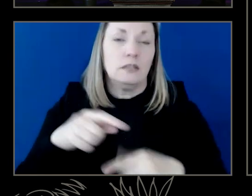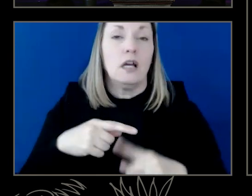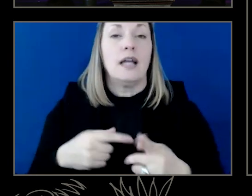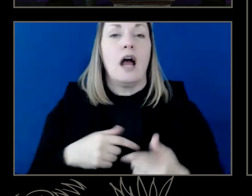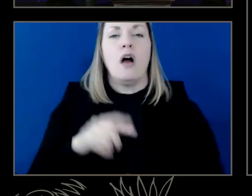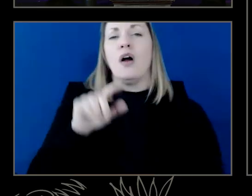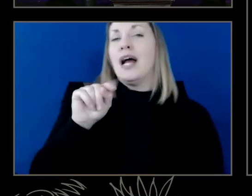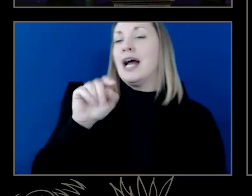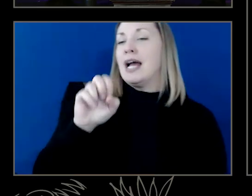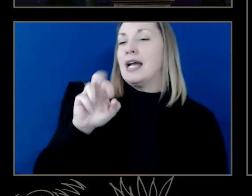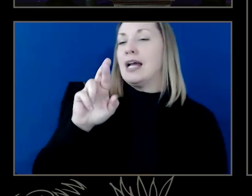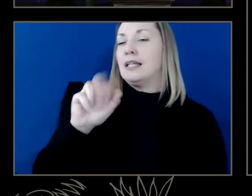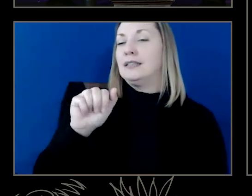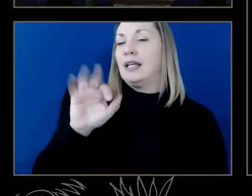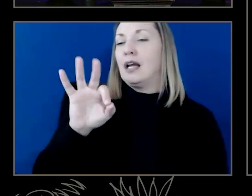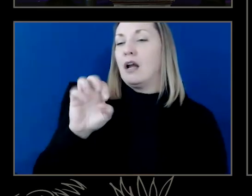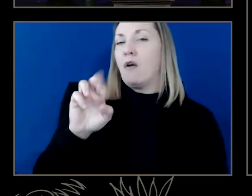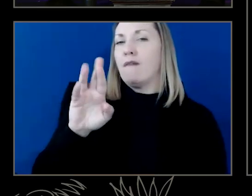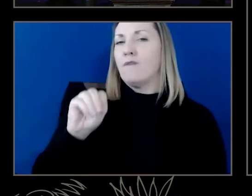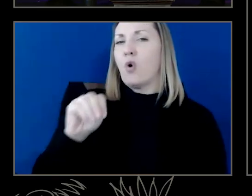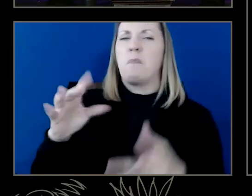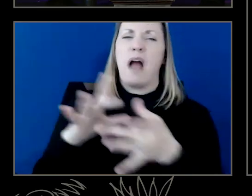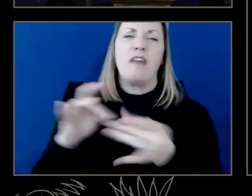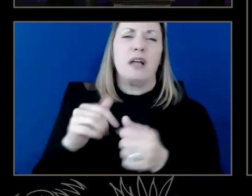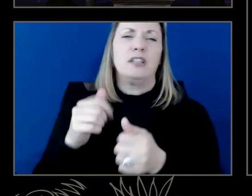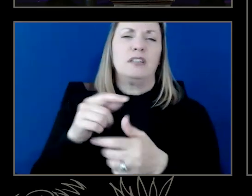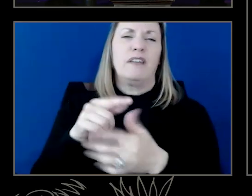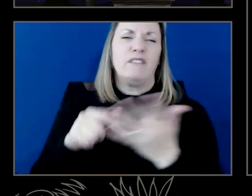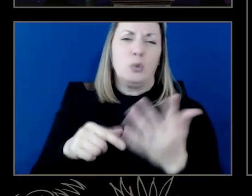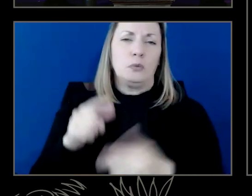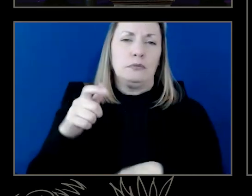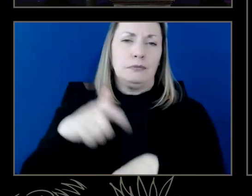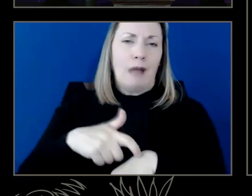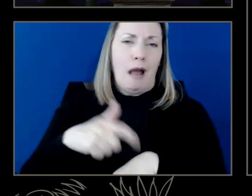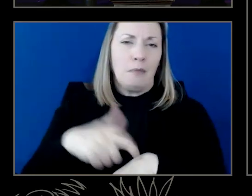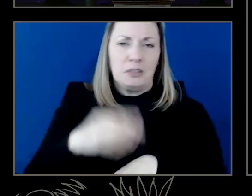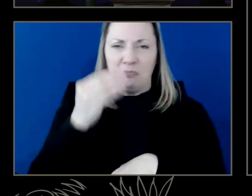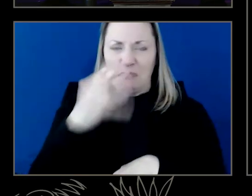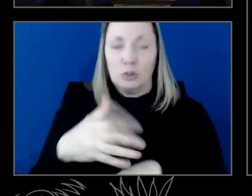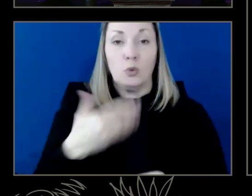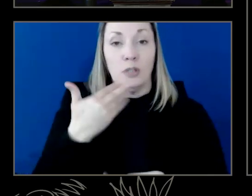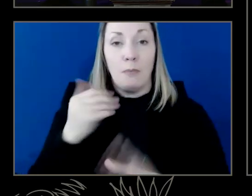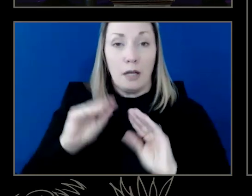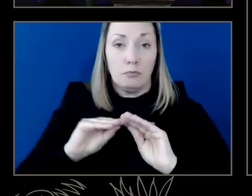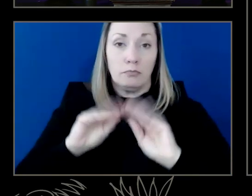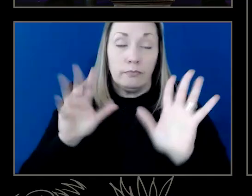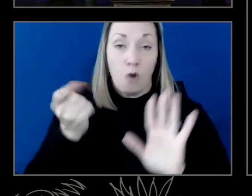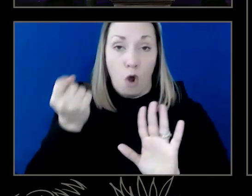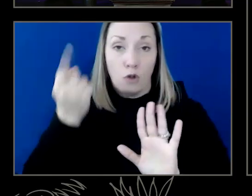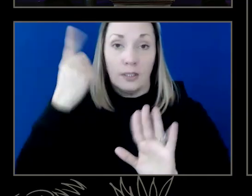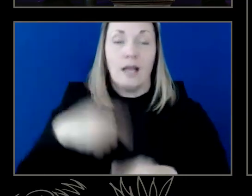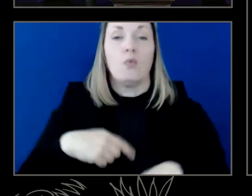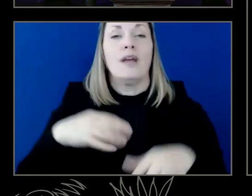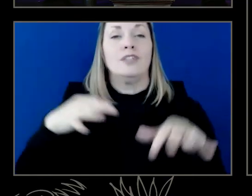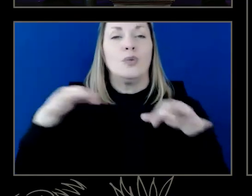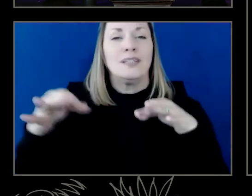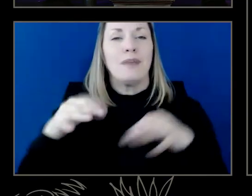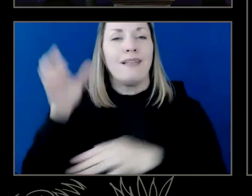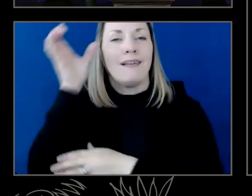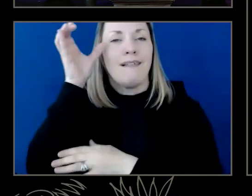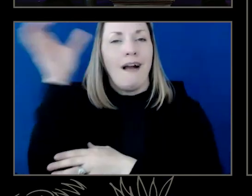Terraform a couple of times, so to understand this better, we need to talk about the concept behind